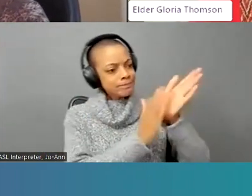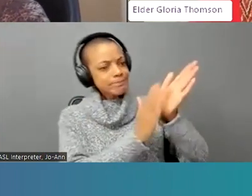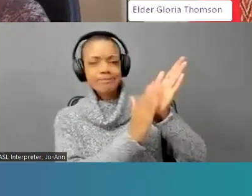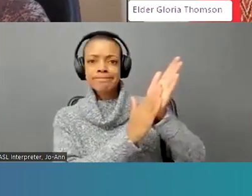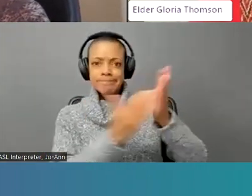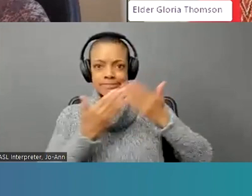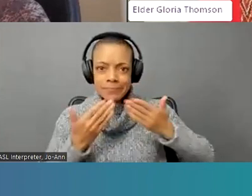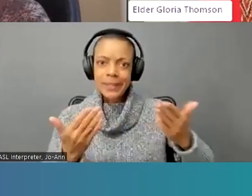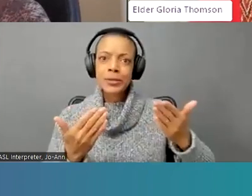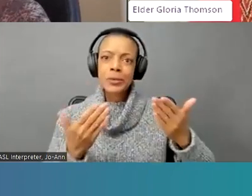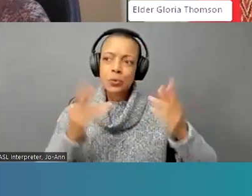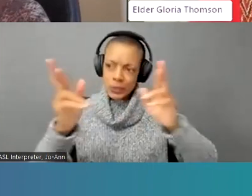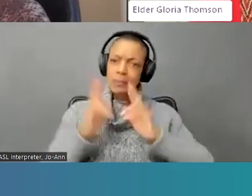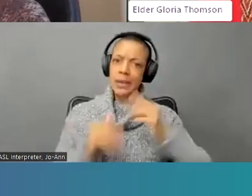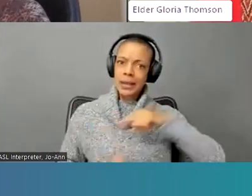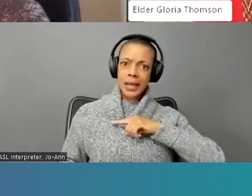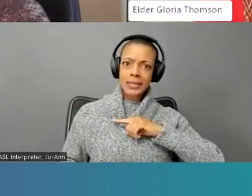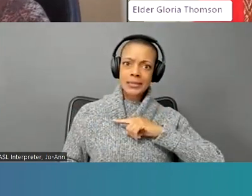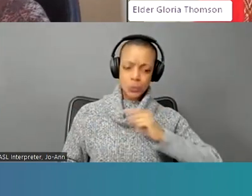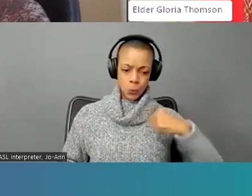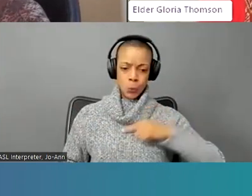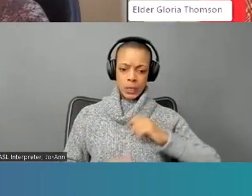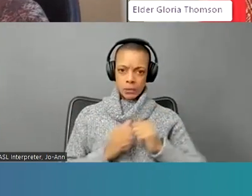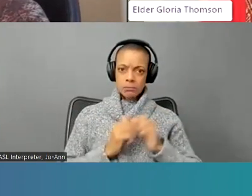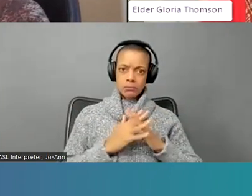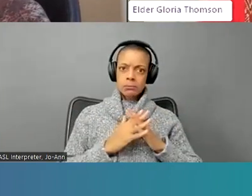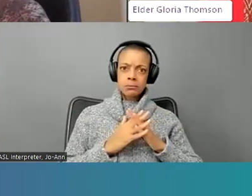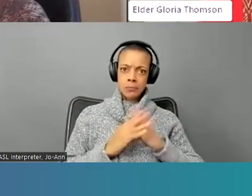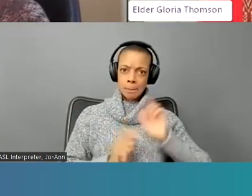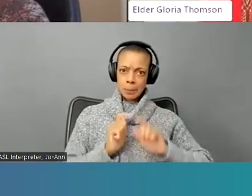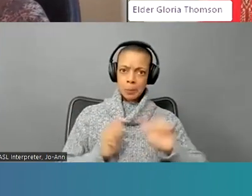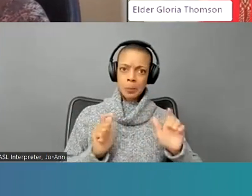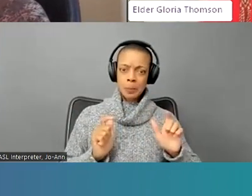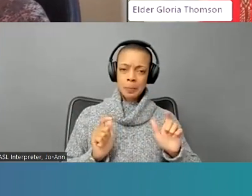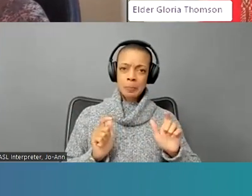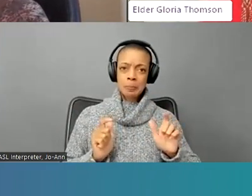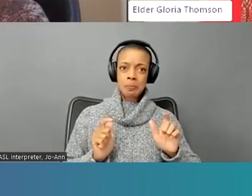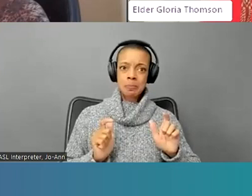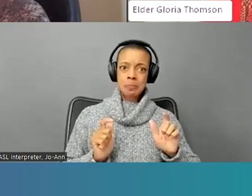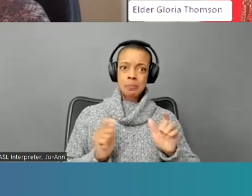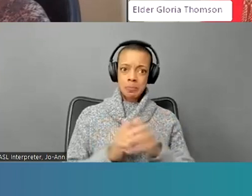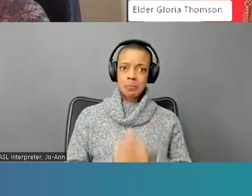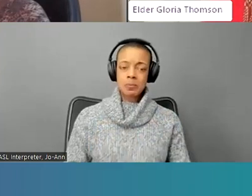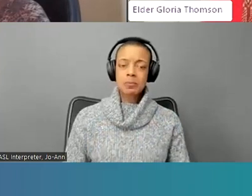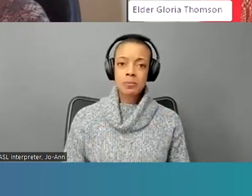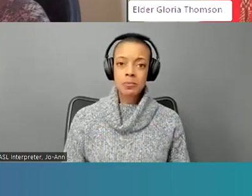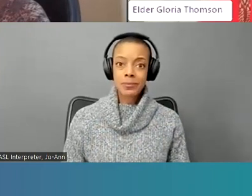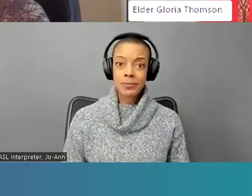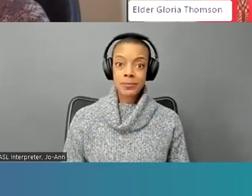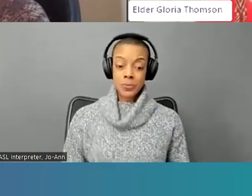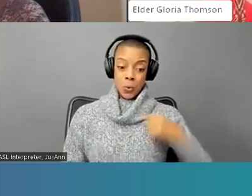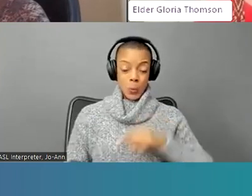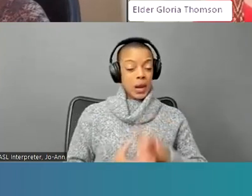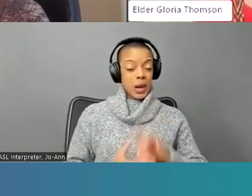Because we are a people, you know, who have this gratitude for the earth that we walk